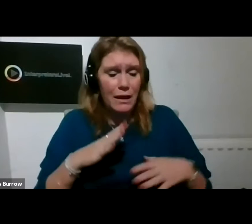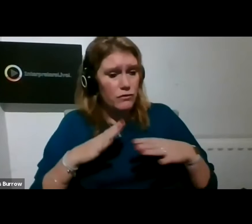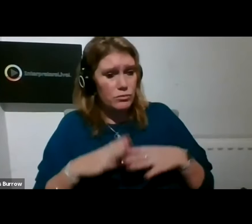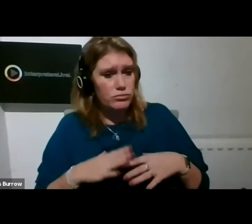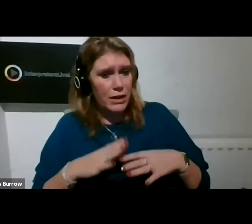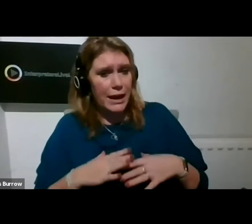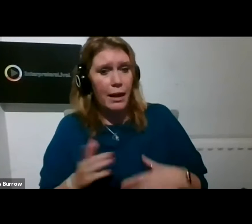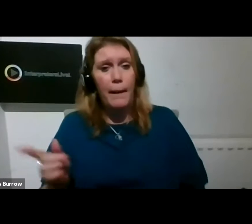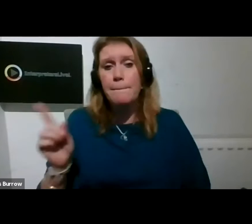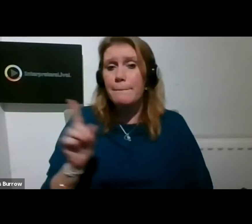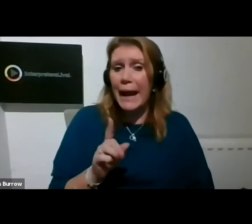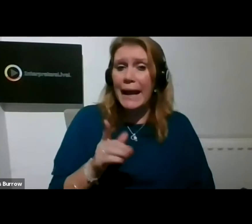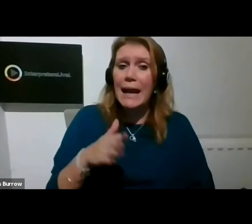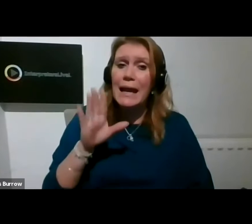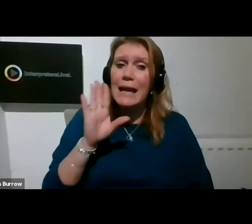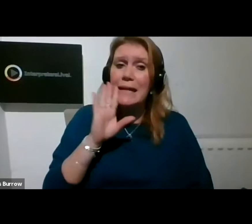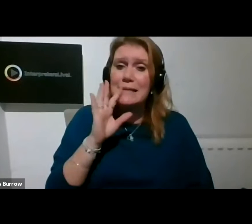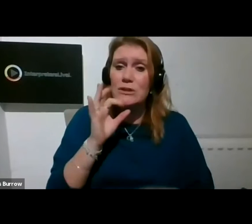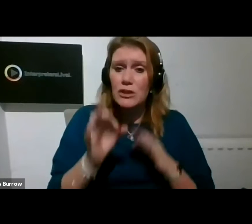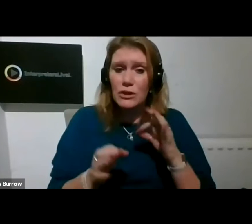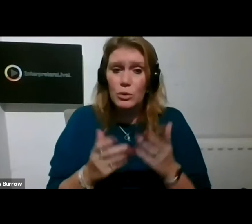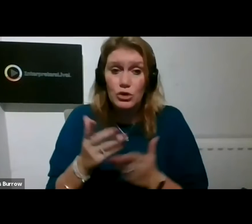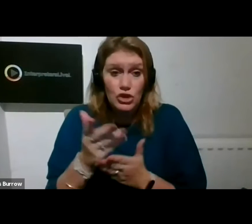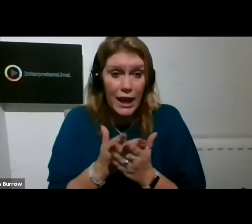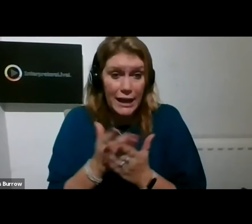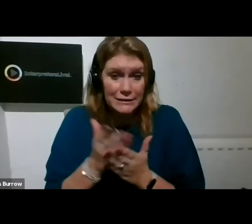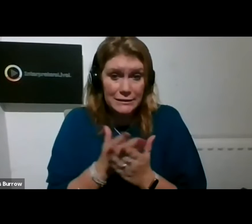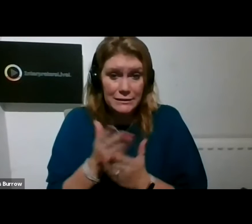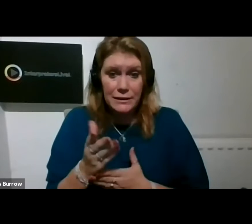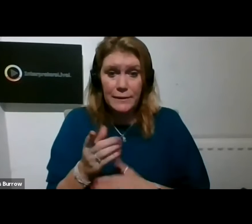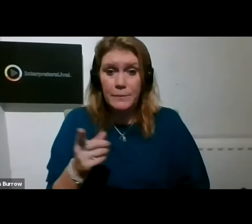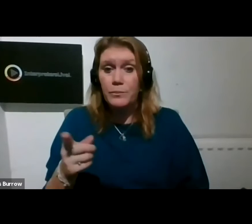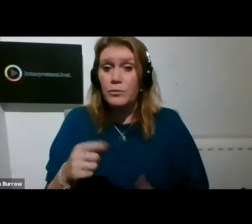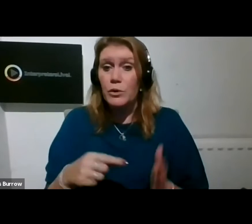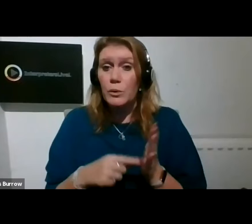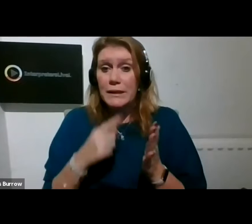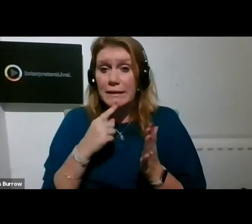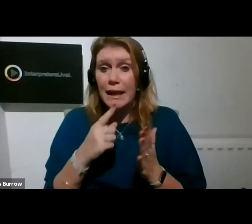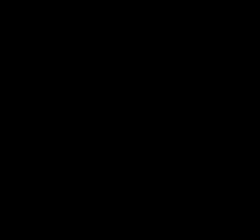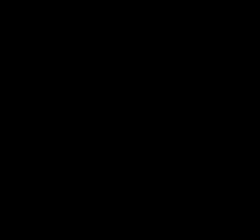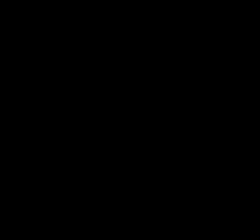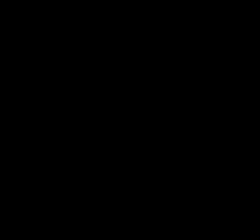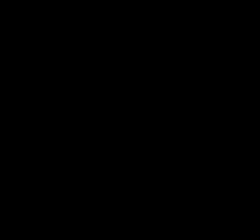chat. Okay, I'm going to share my screen and start the piece then.